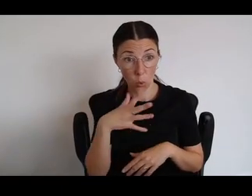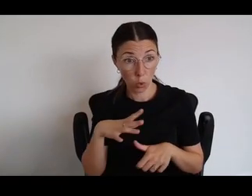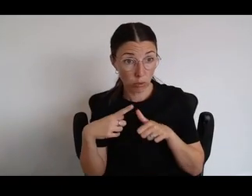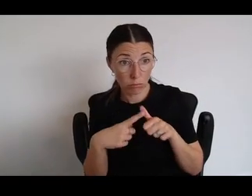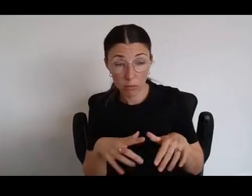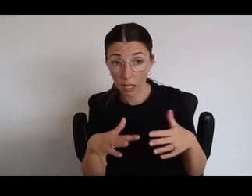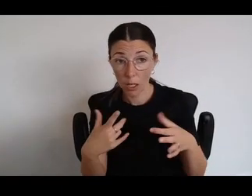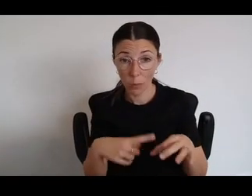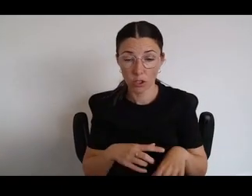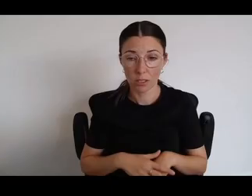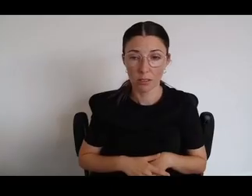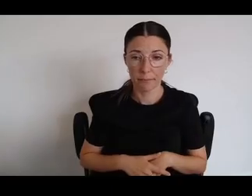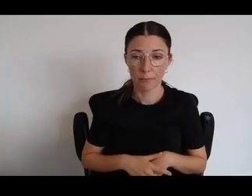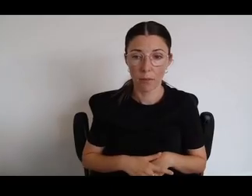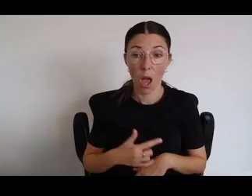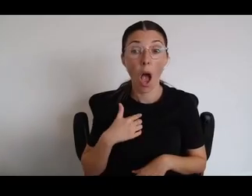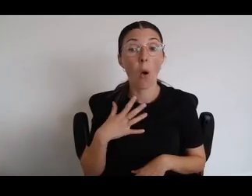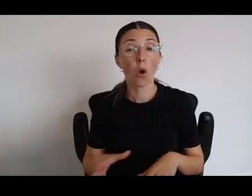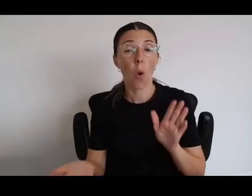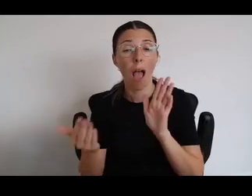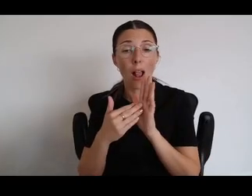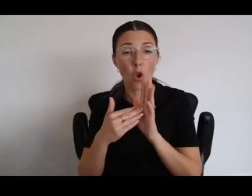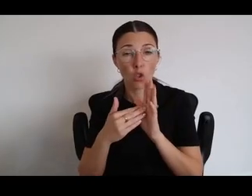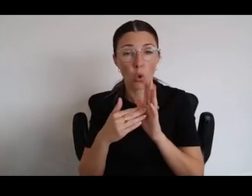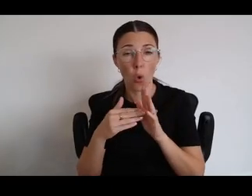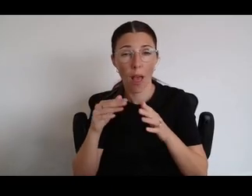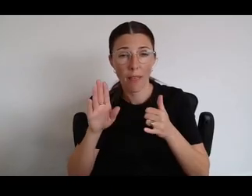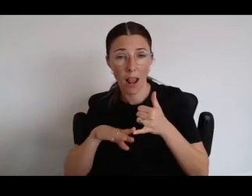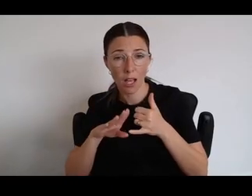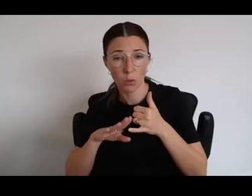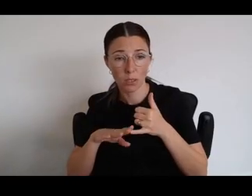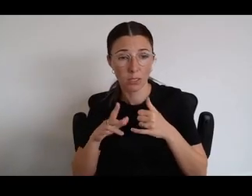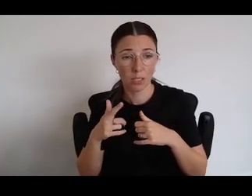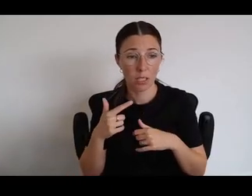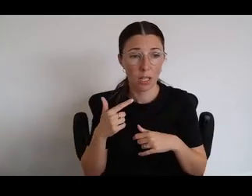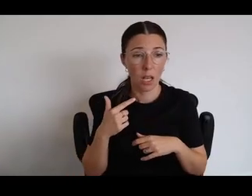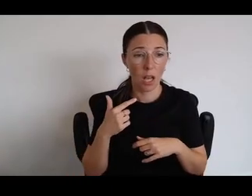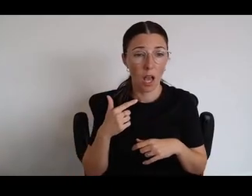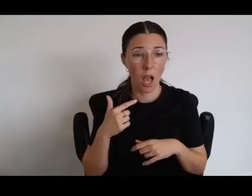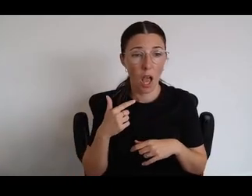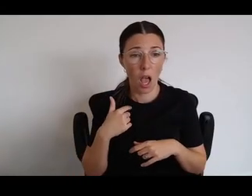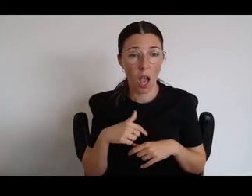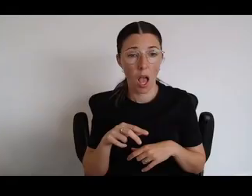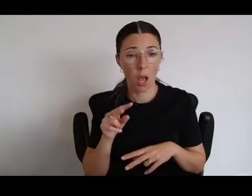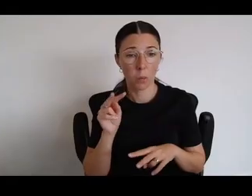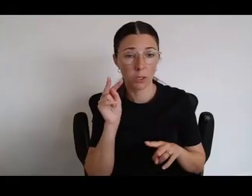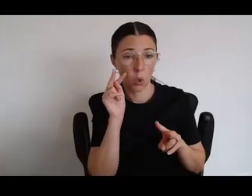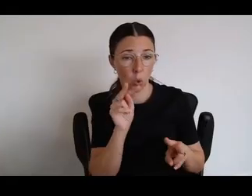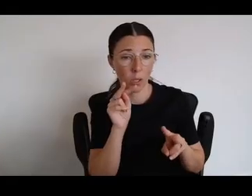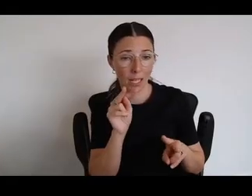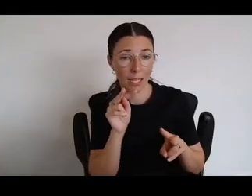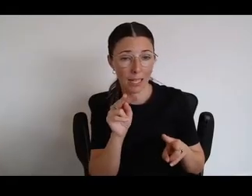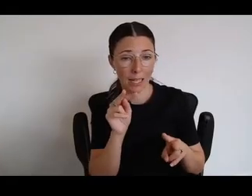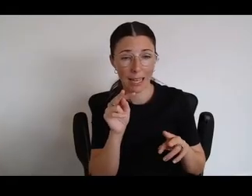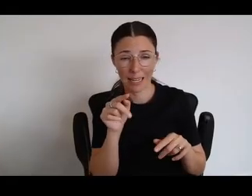that last one. I was looking at Elliot Eisner with my mum because she was teaching that to her